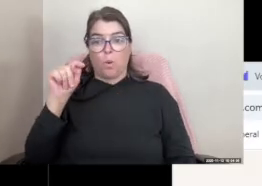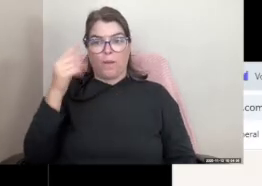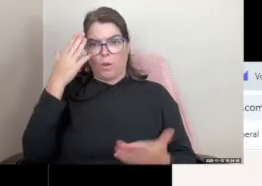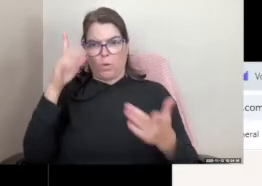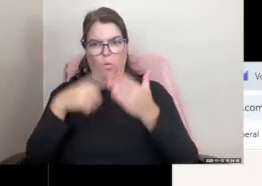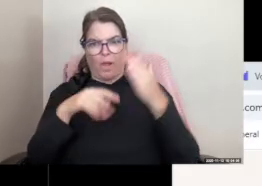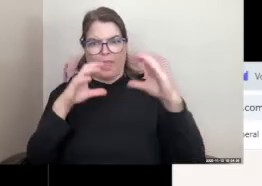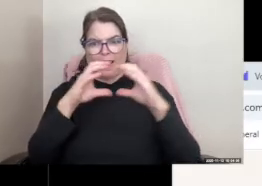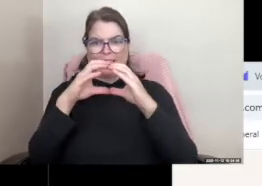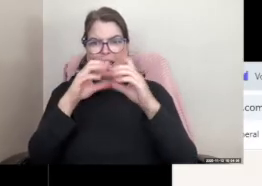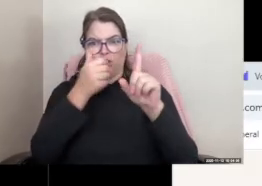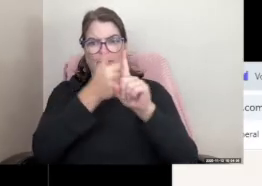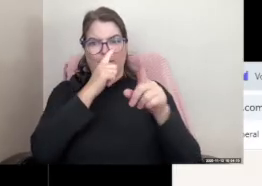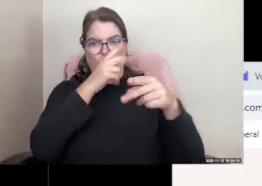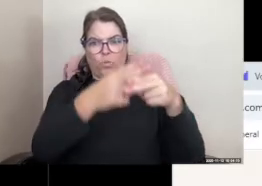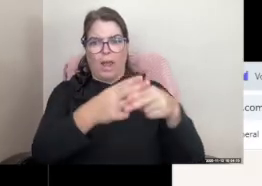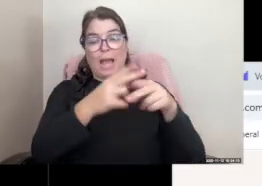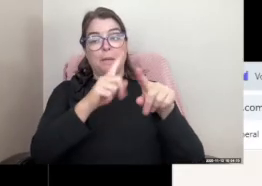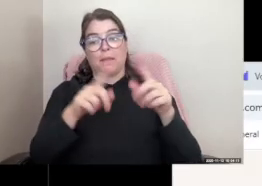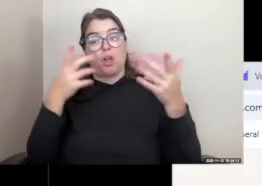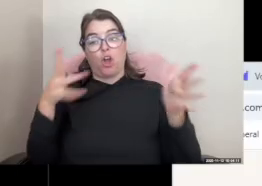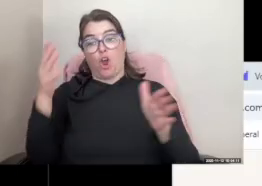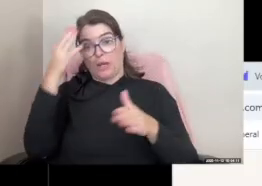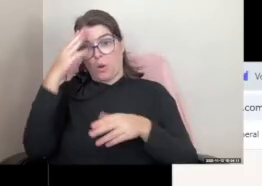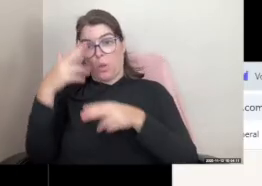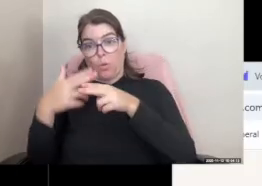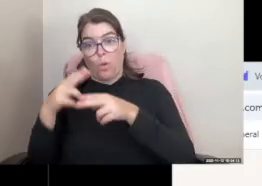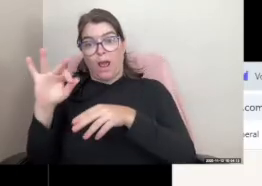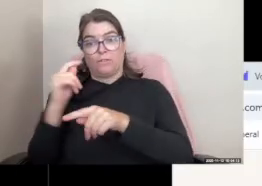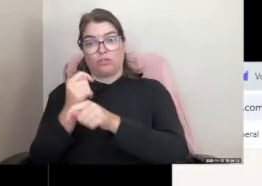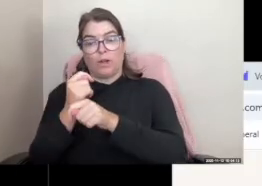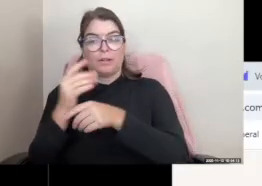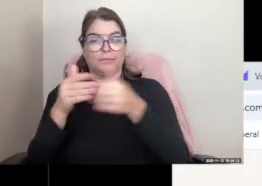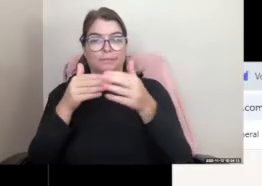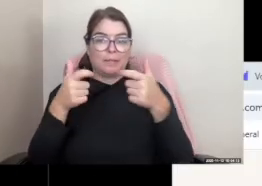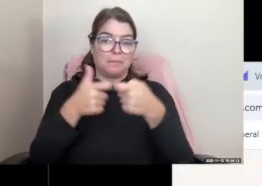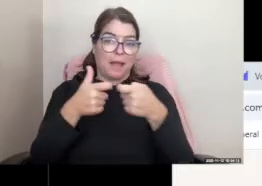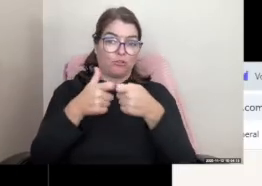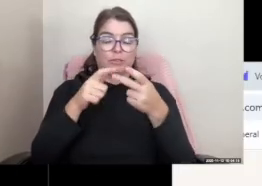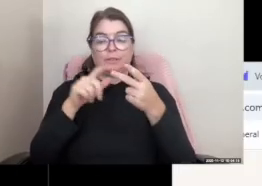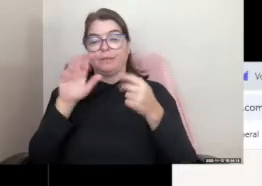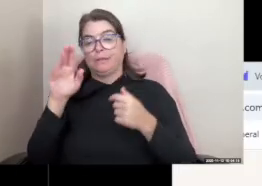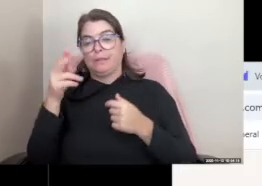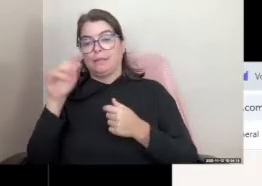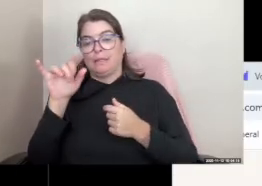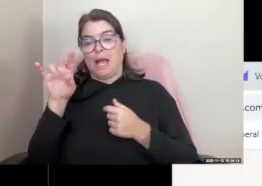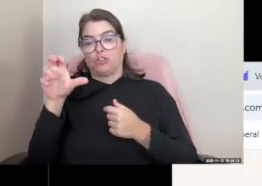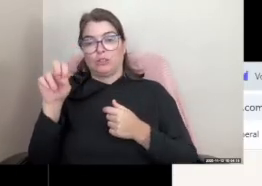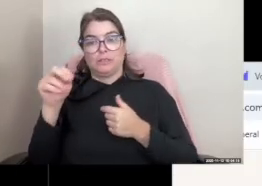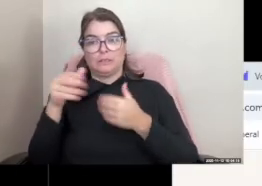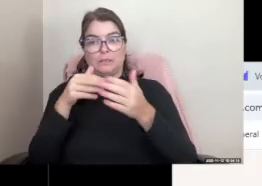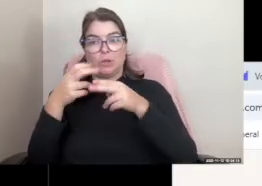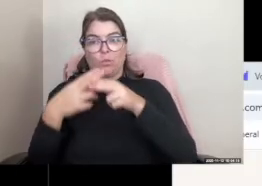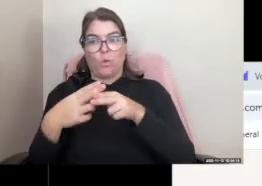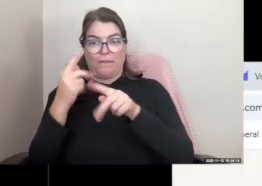a lot of these guys just simply can't use the truck. It's too heavy. They don't know when they pull up